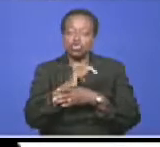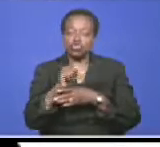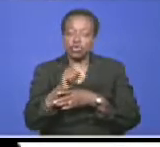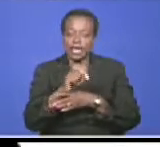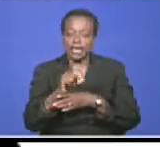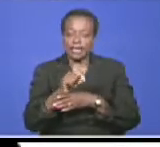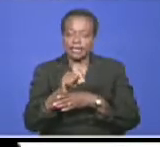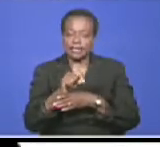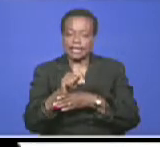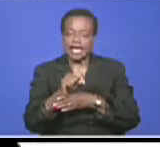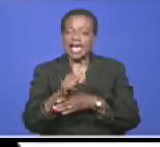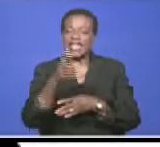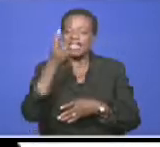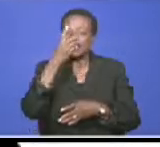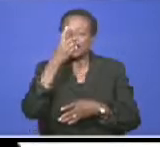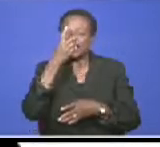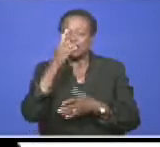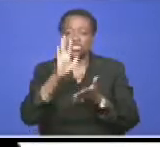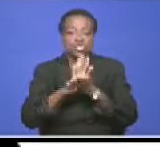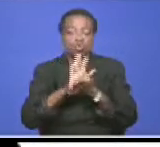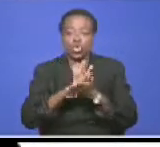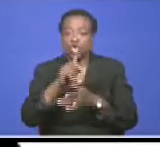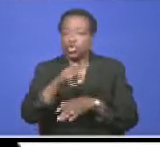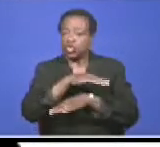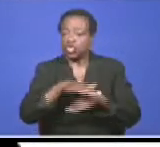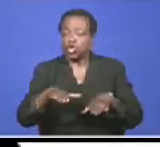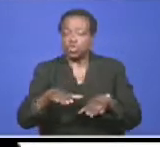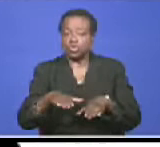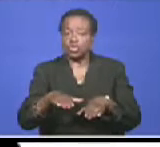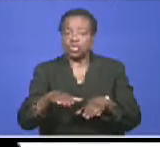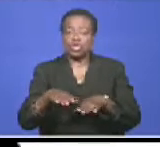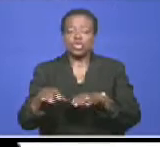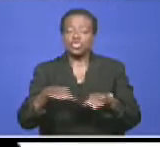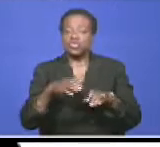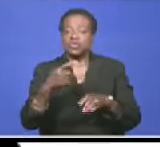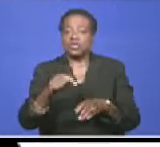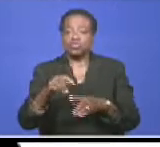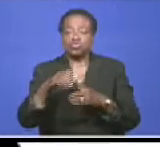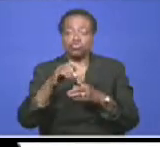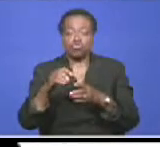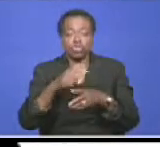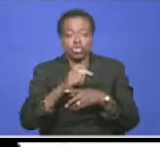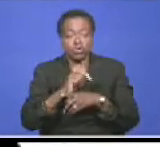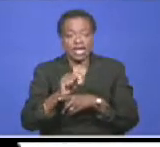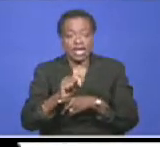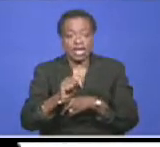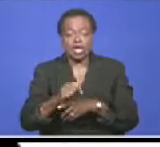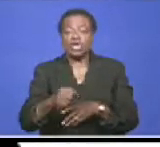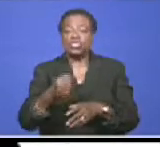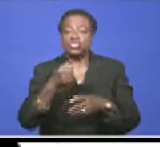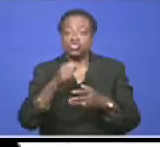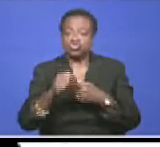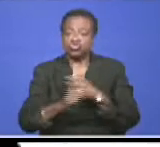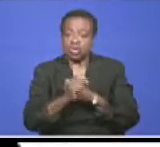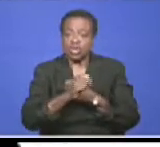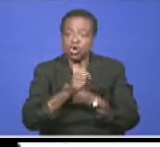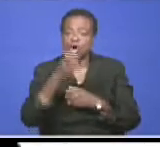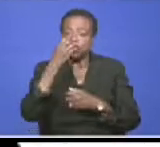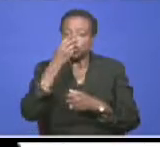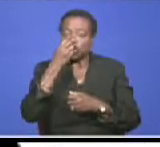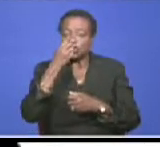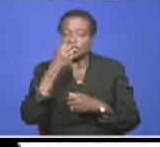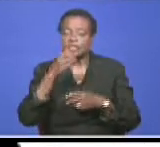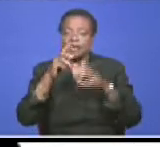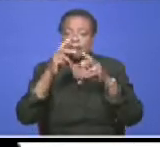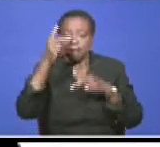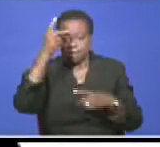in dental school, you just don't get the training to treat orthodontic patients. And so if it's your